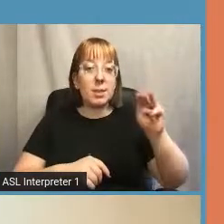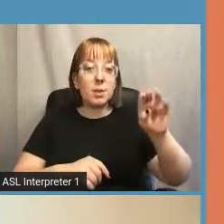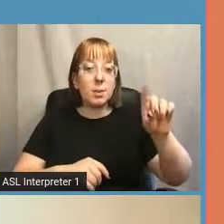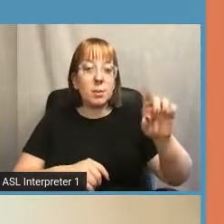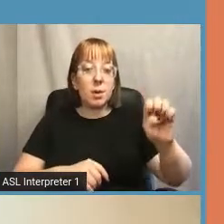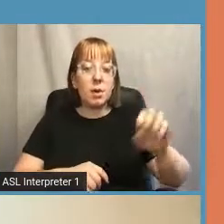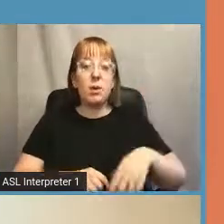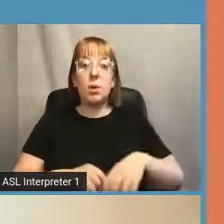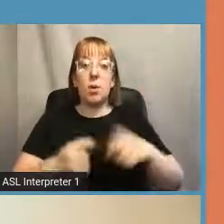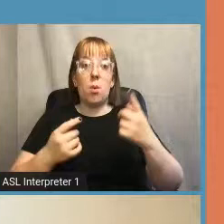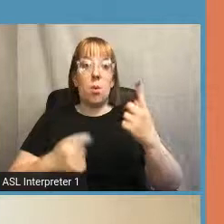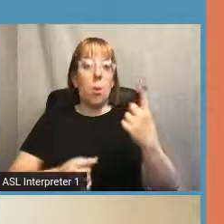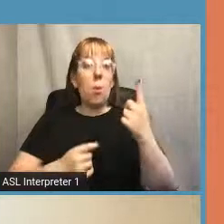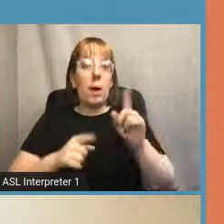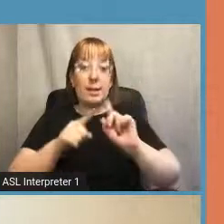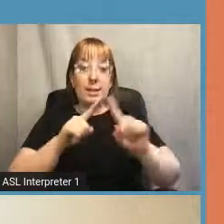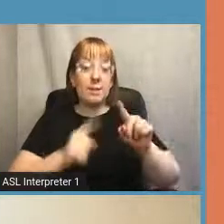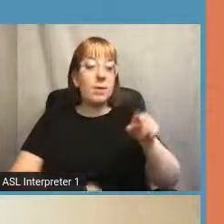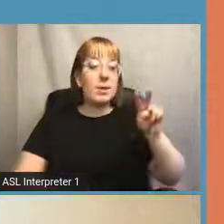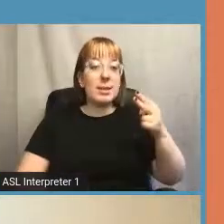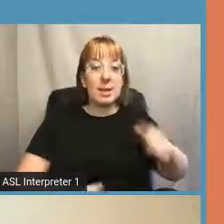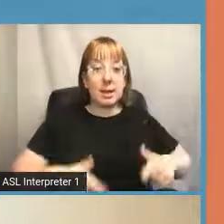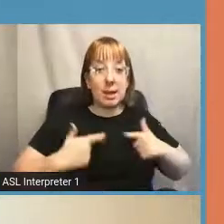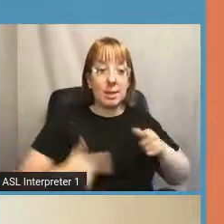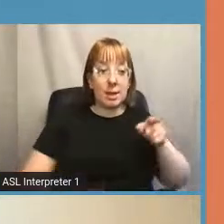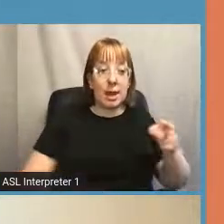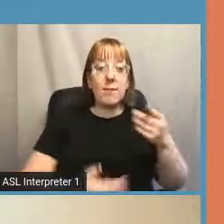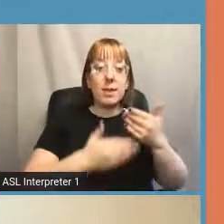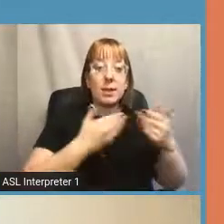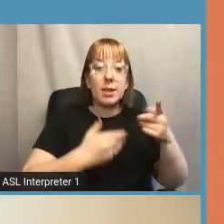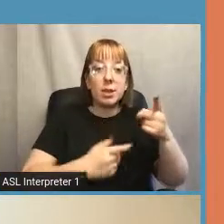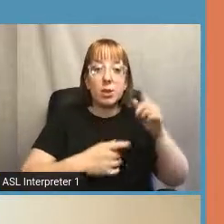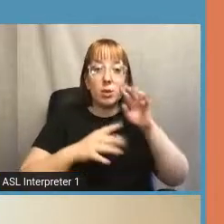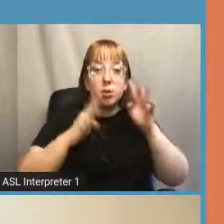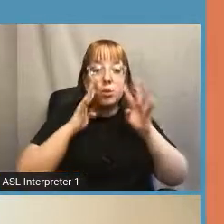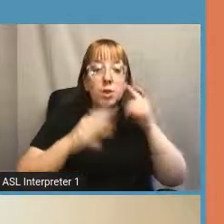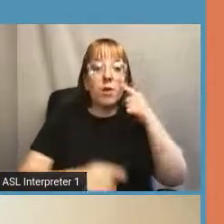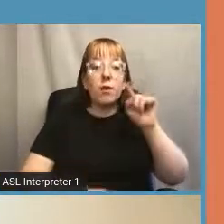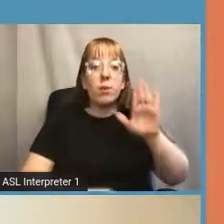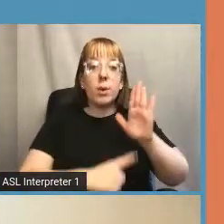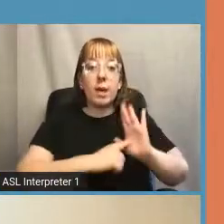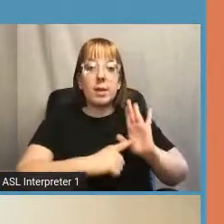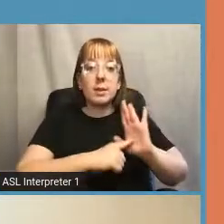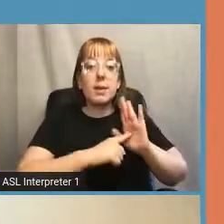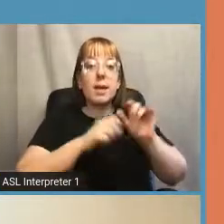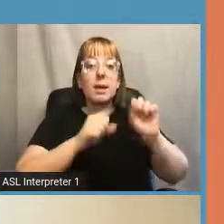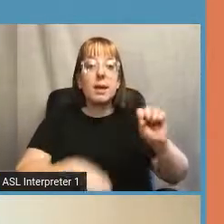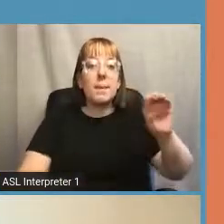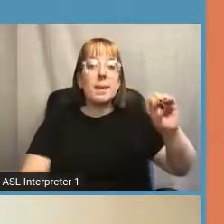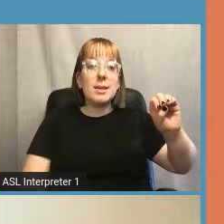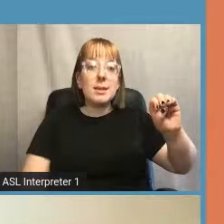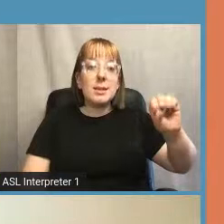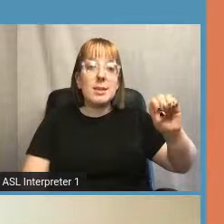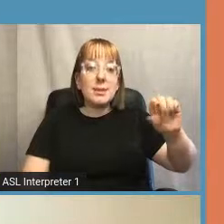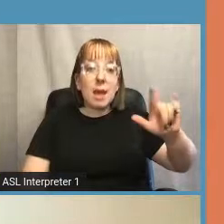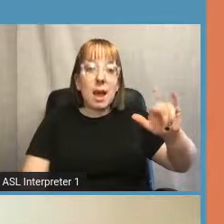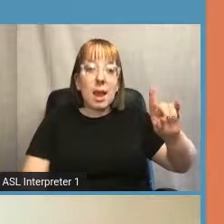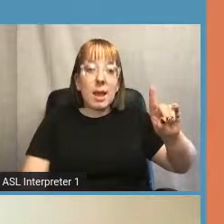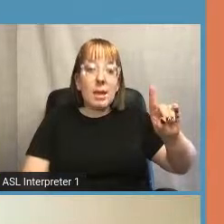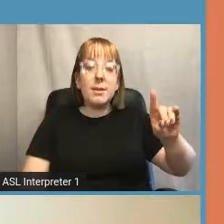Second Life is the objects that you create for your exhibition can be solid. They can also be